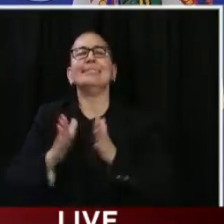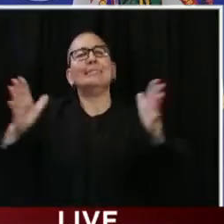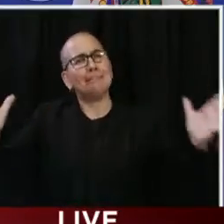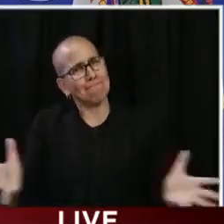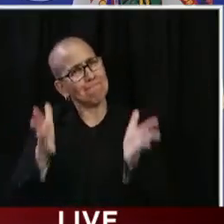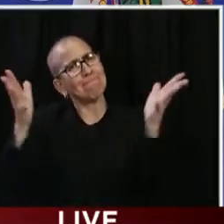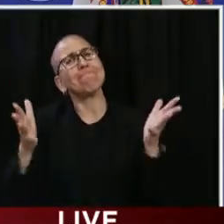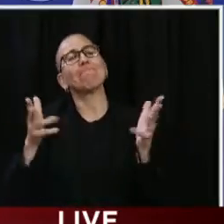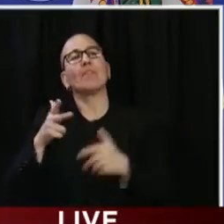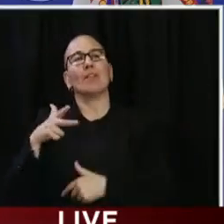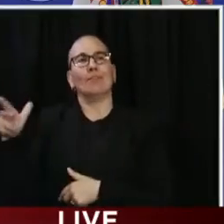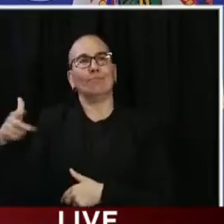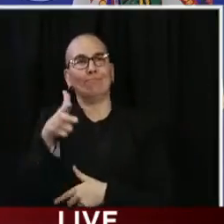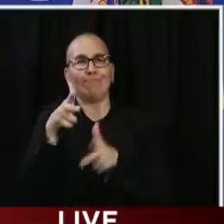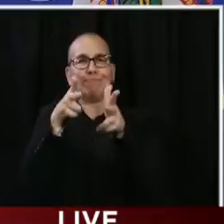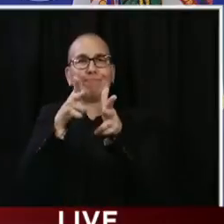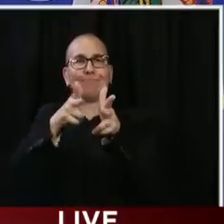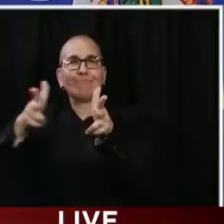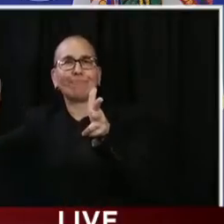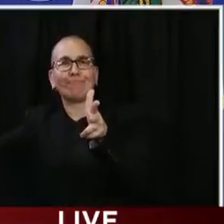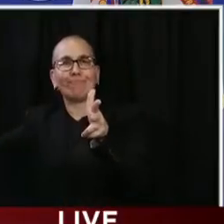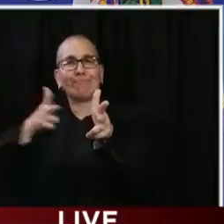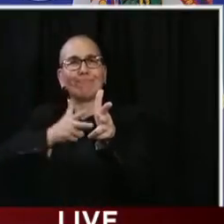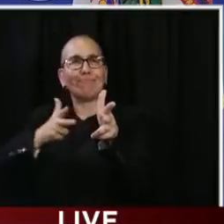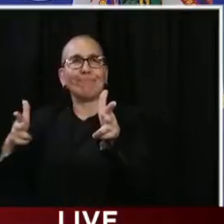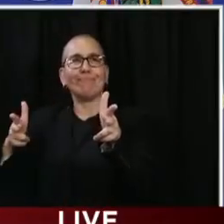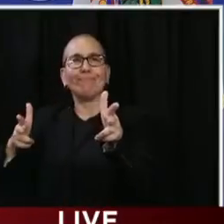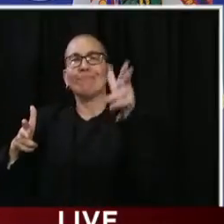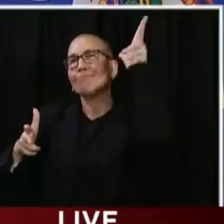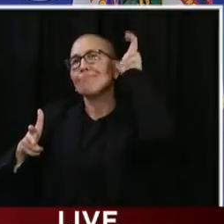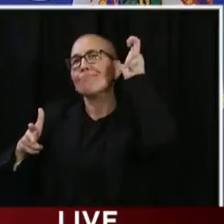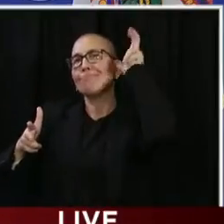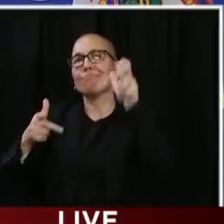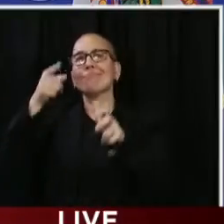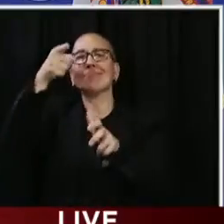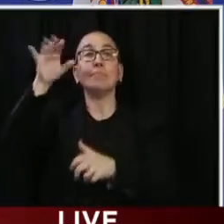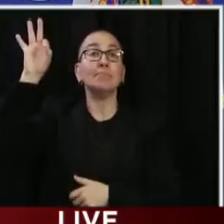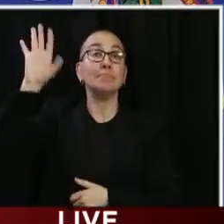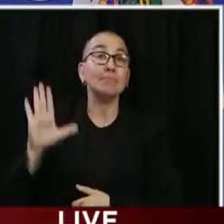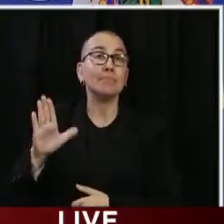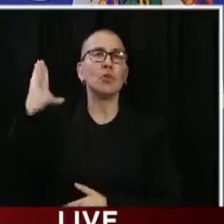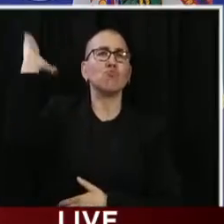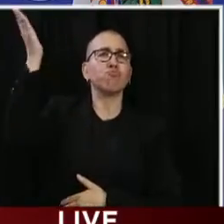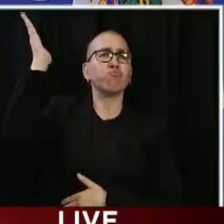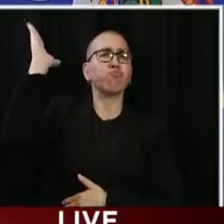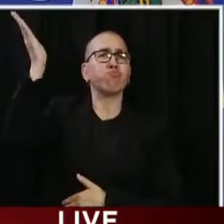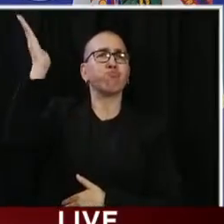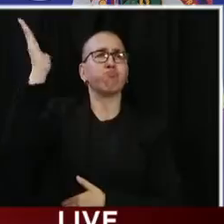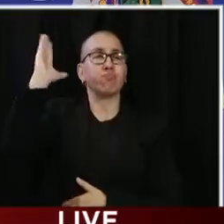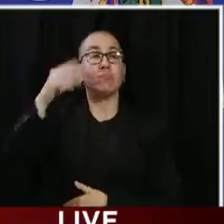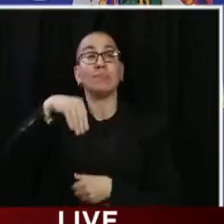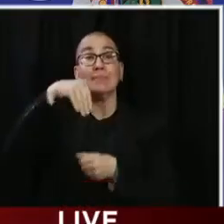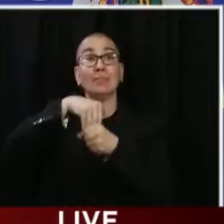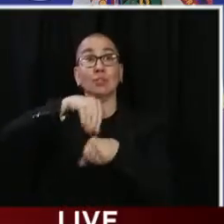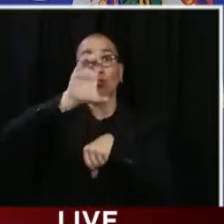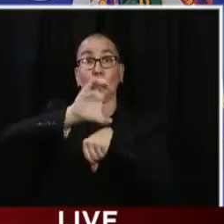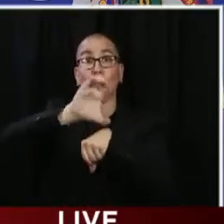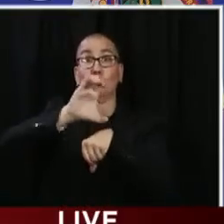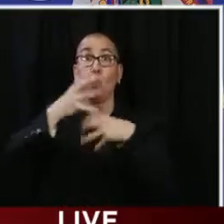we encourage churches to look into options like that. And again, the rest of this is really the same. So that's the June 1